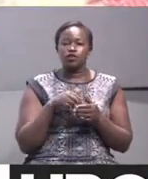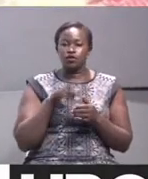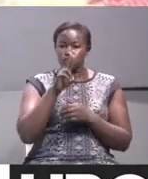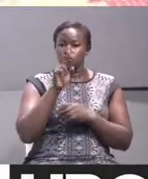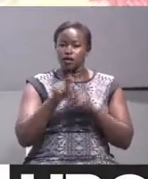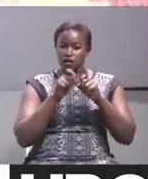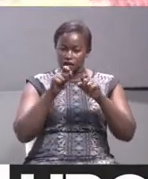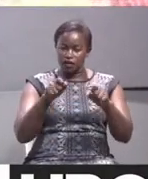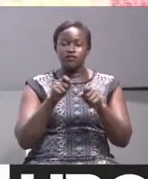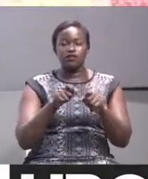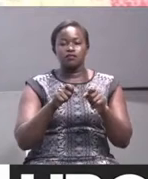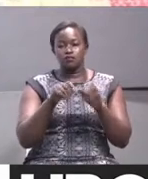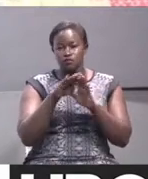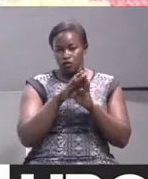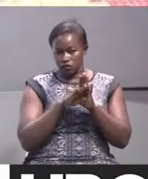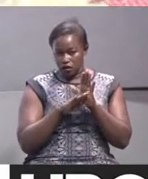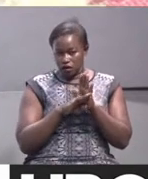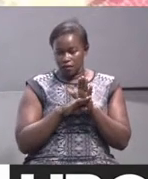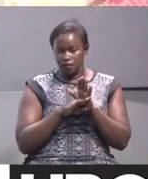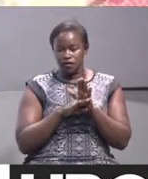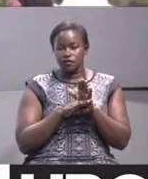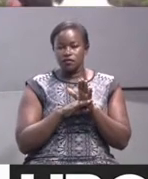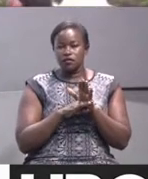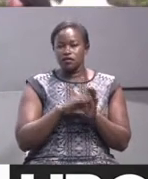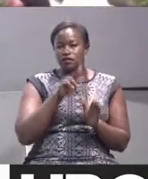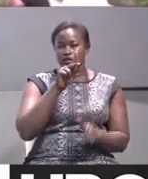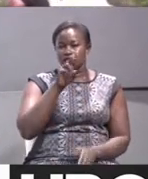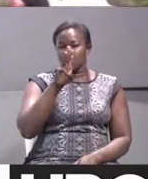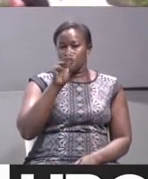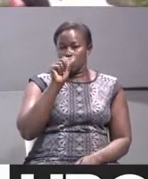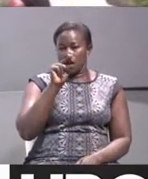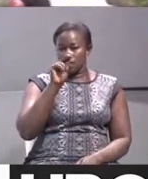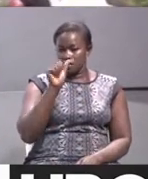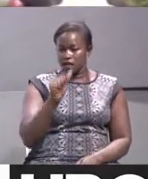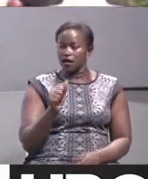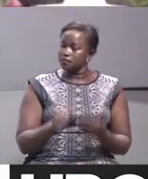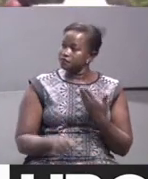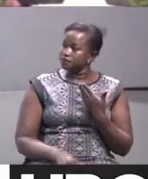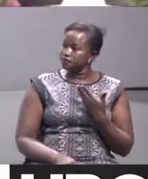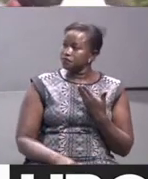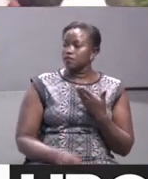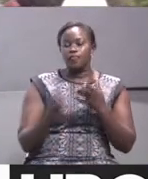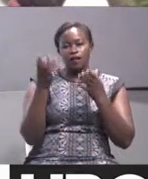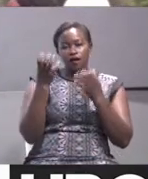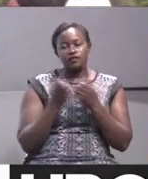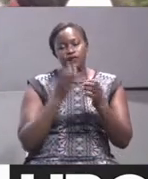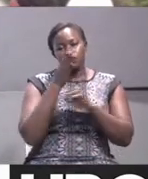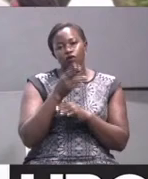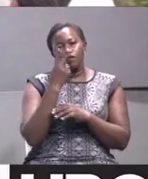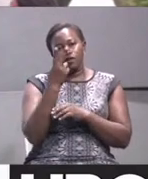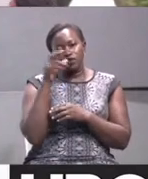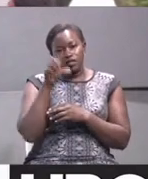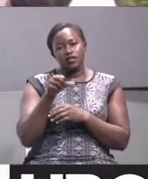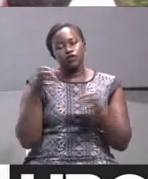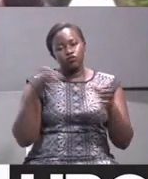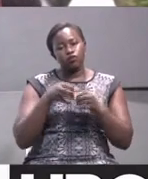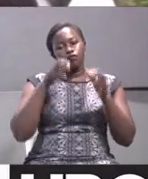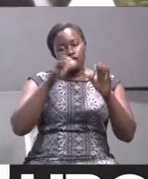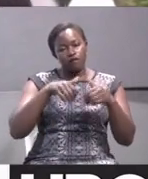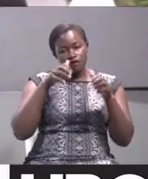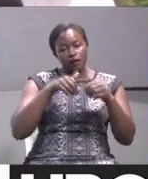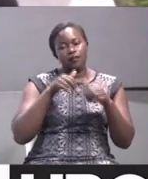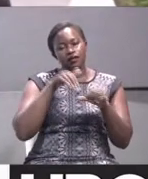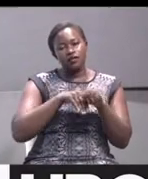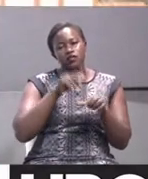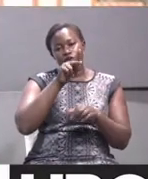was launched in Kwania to improve farmers' livelihoods. We're expecting over 29 farmers in Kwania to